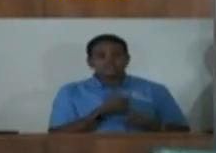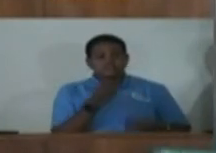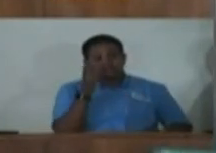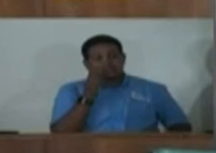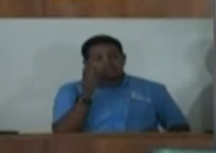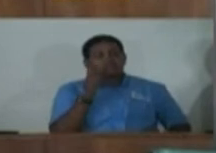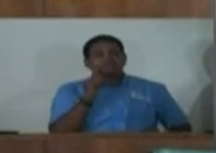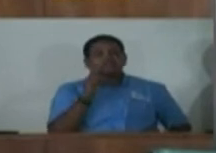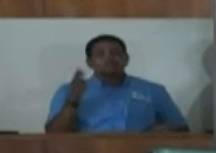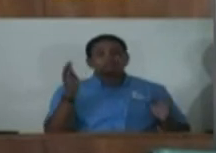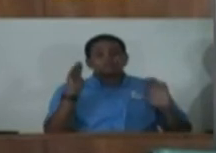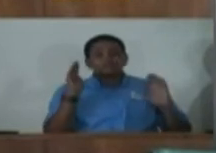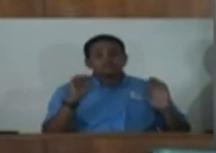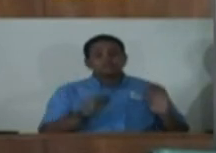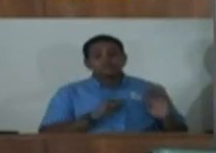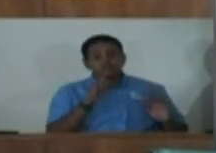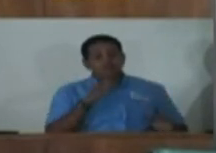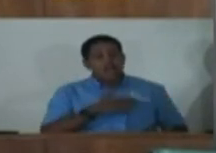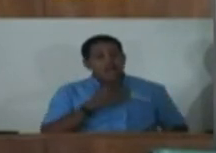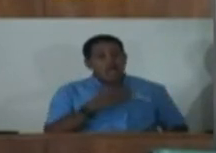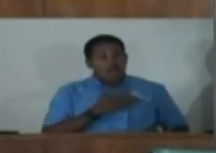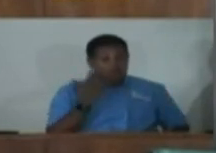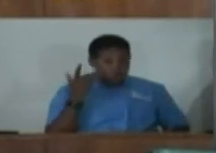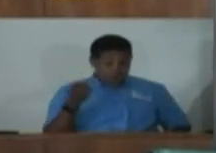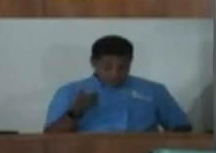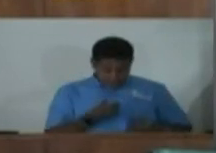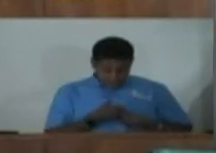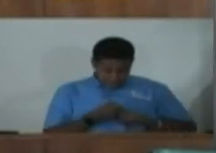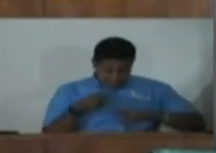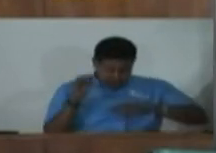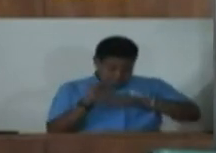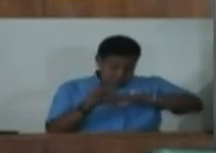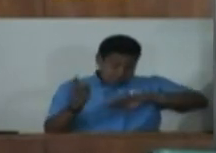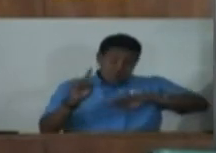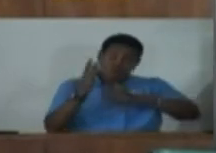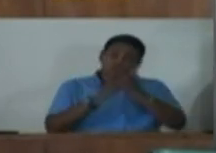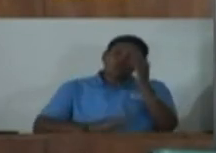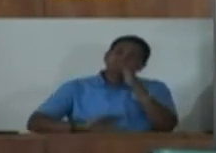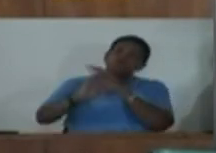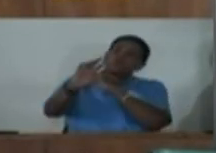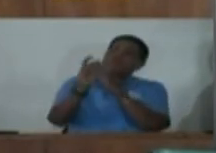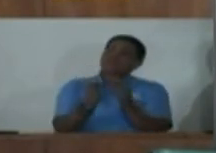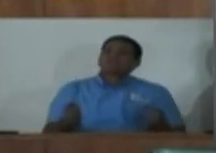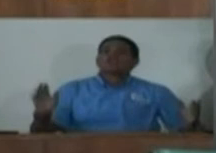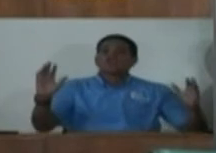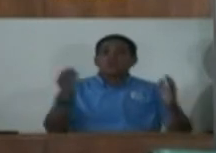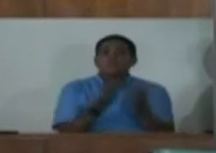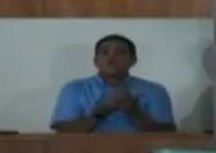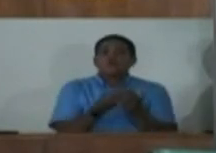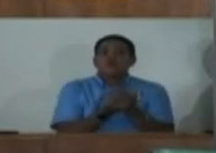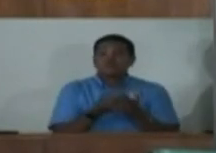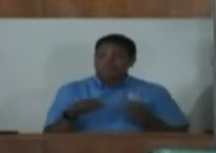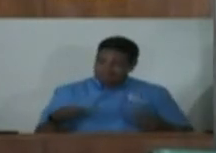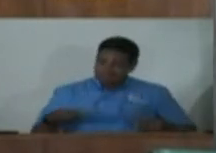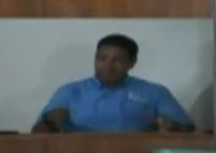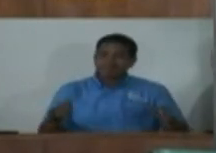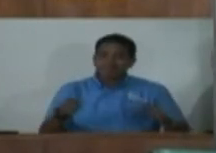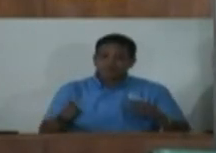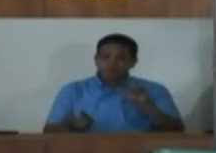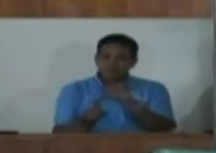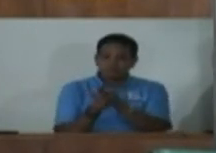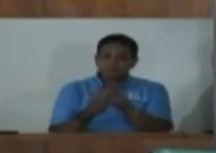listening and paying attention. I'm pleased because, Minister, this is where some your resources, your revenues are going to come